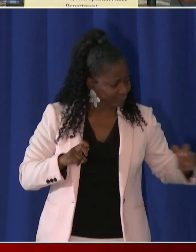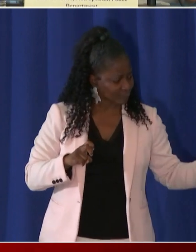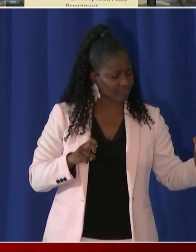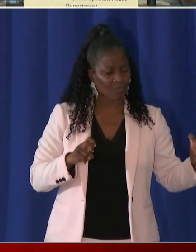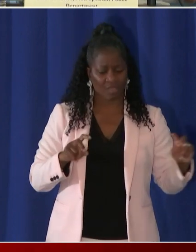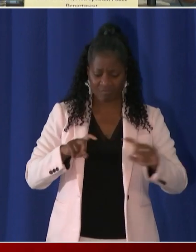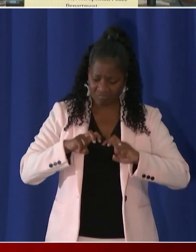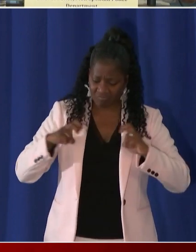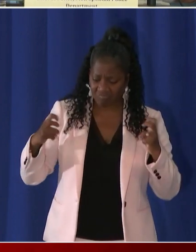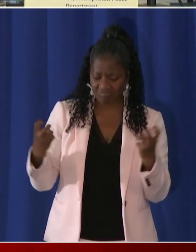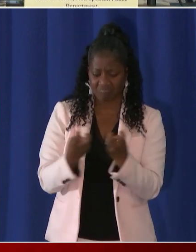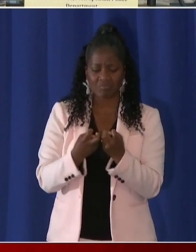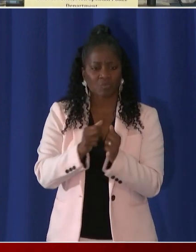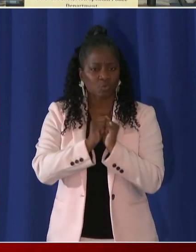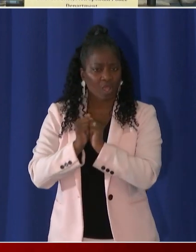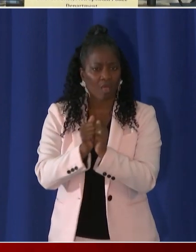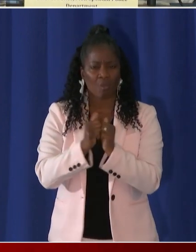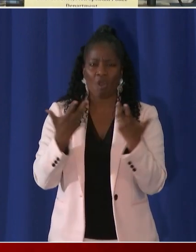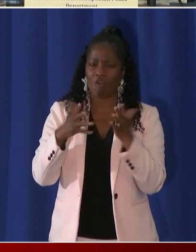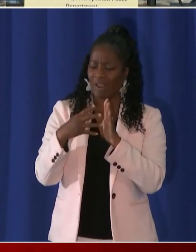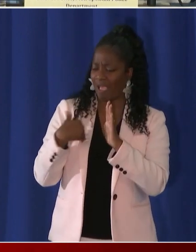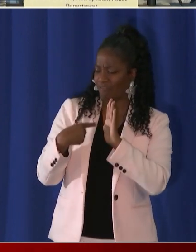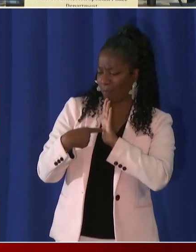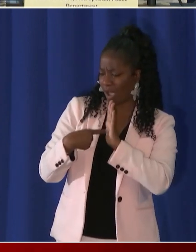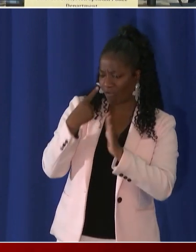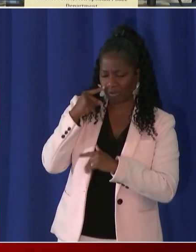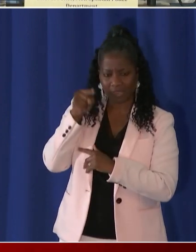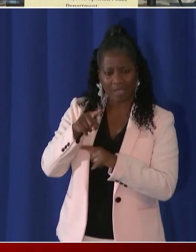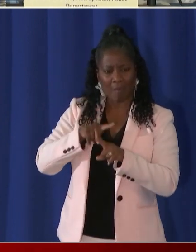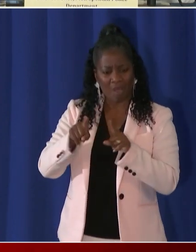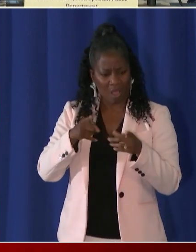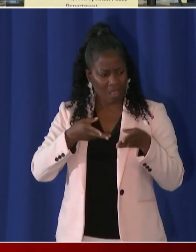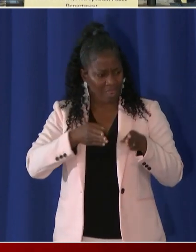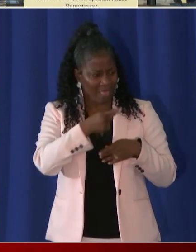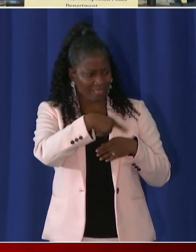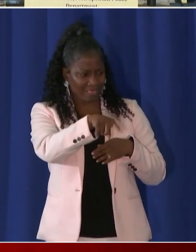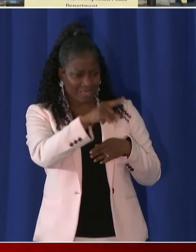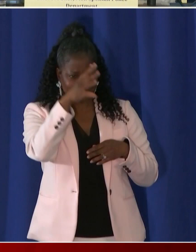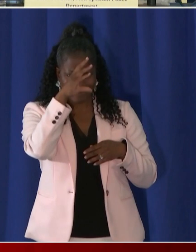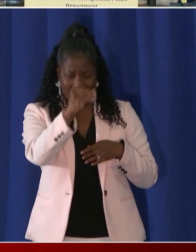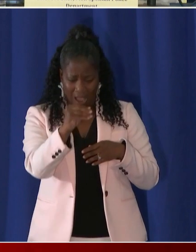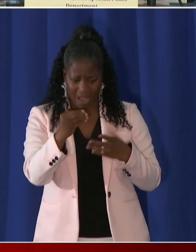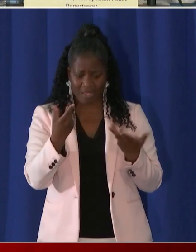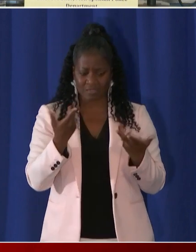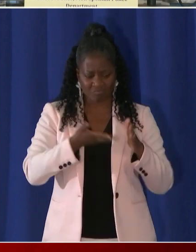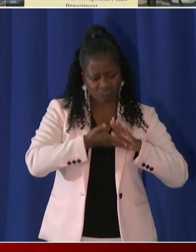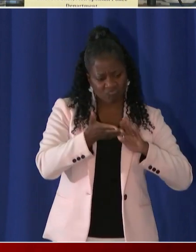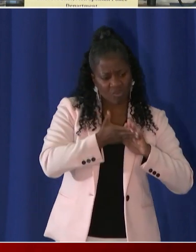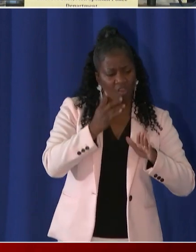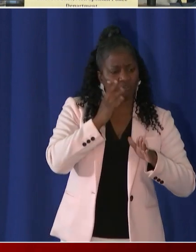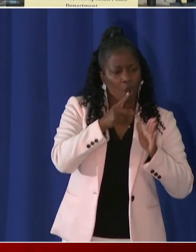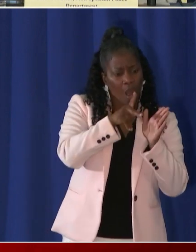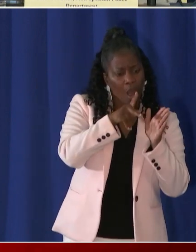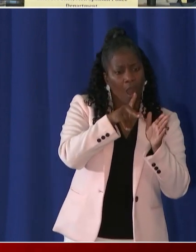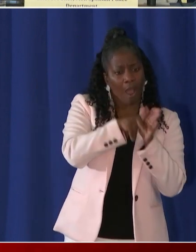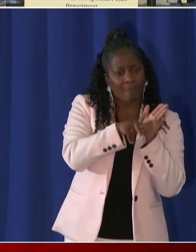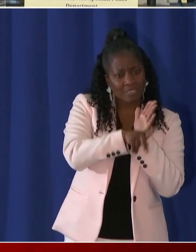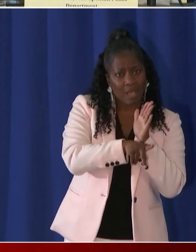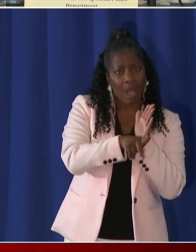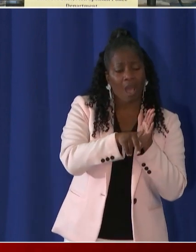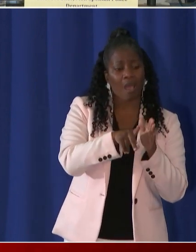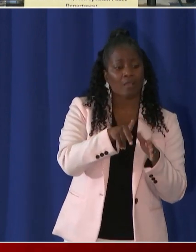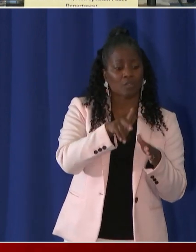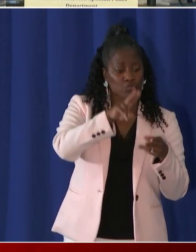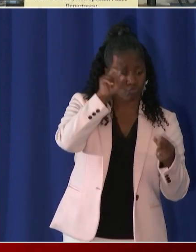kind of already had the model for this, but let's put these guys in a space where, in addition to operating in the homicide reduction partnership